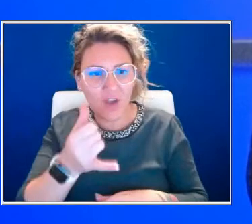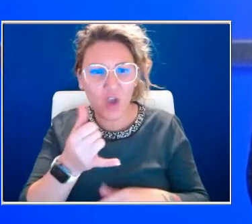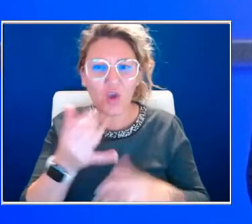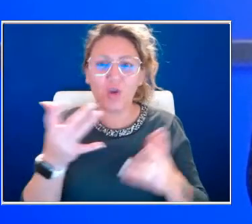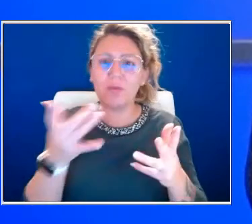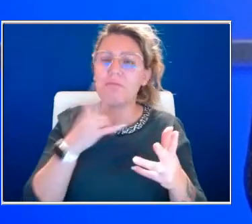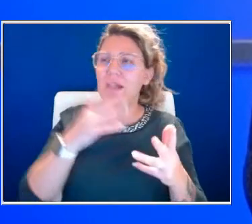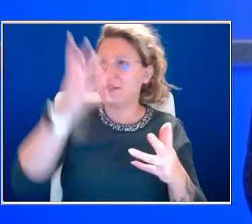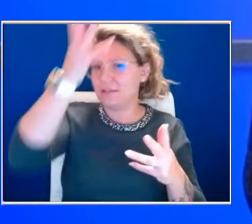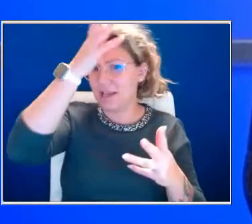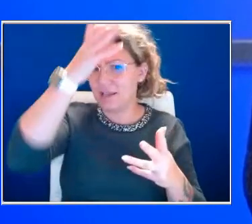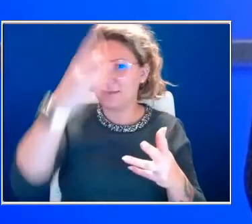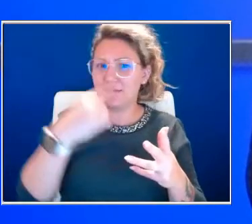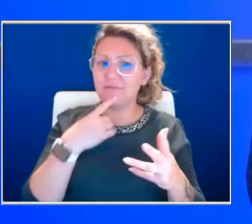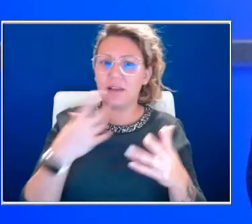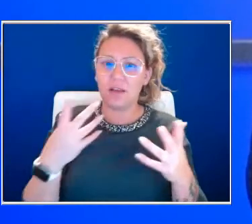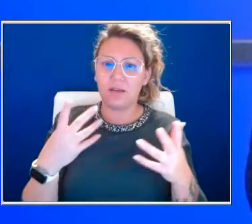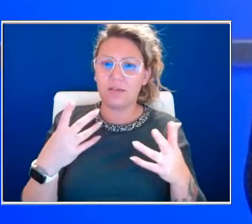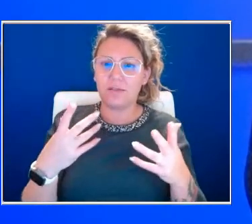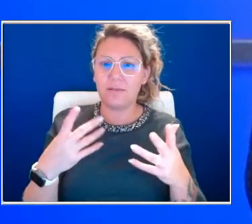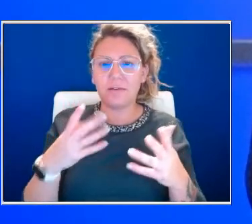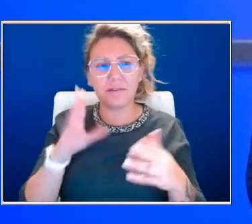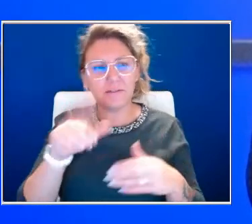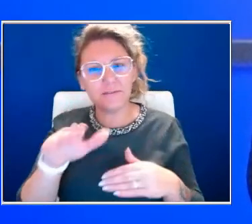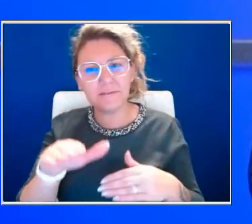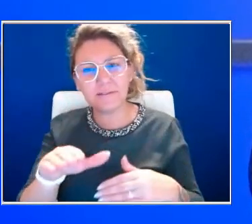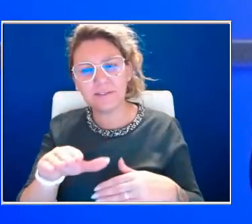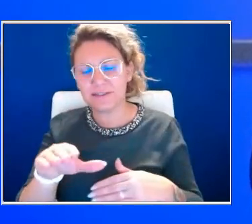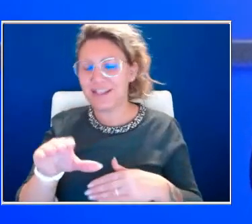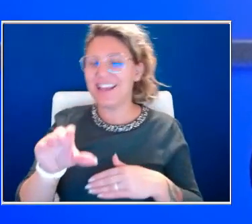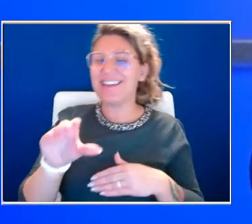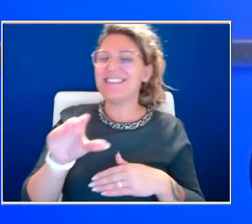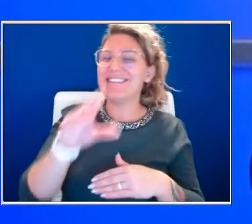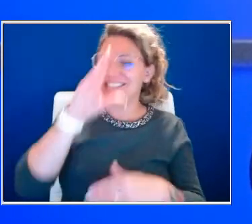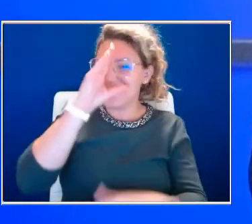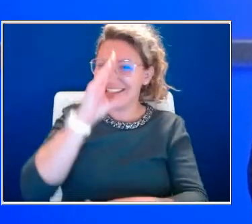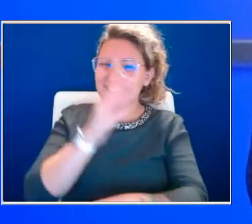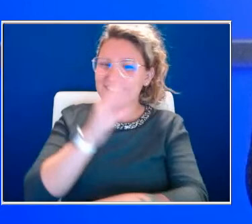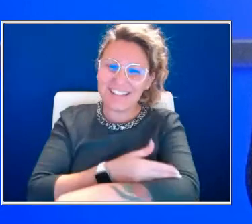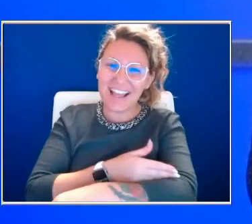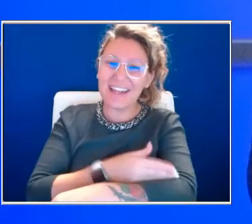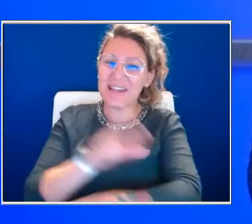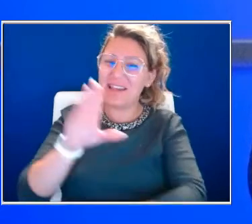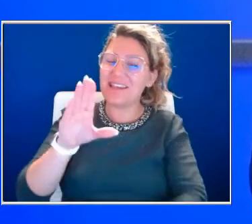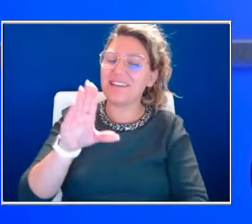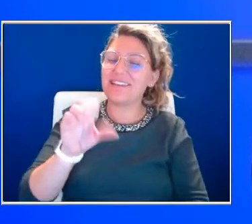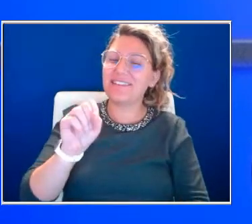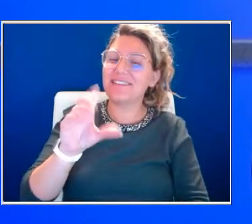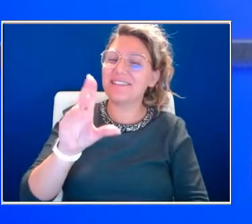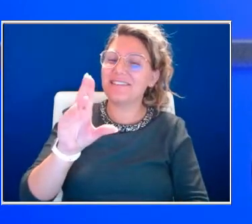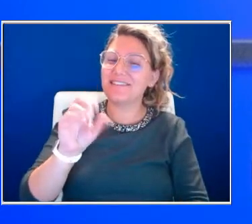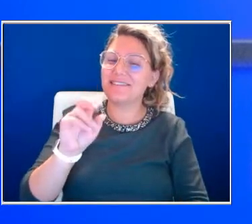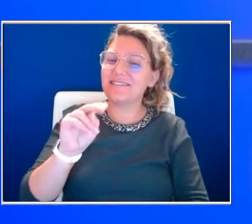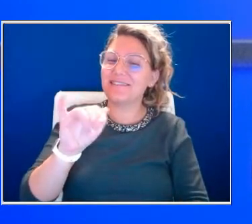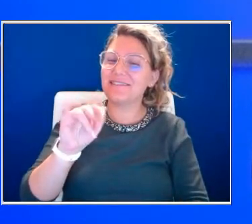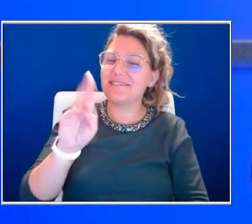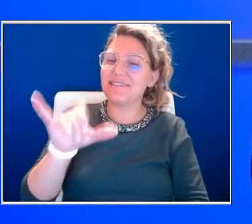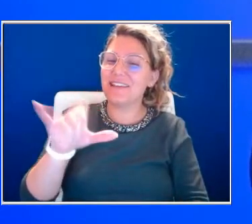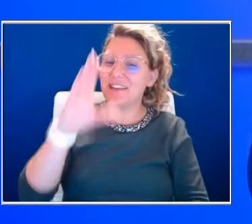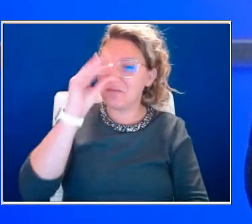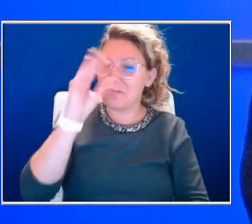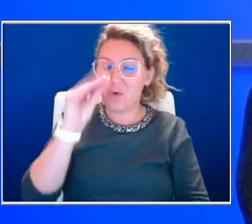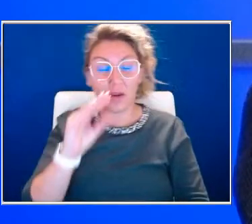just said, well, he called me Sonny Boy, said, well, Sonny Boy, that's your decision. We'll talk to you when you decide what you want to